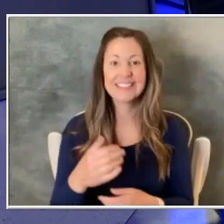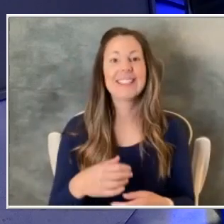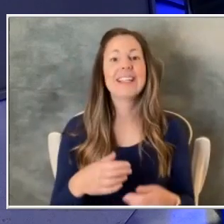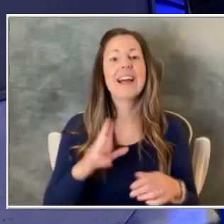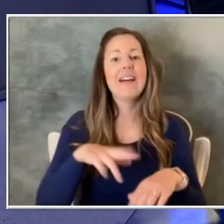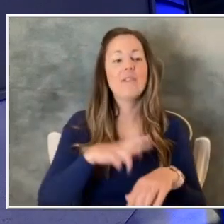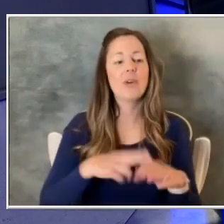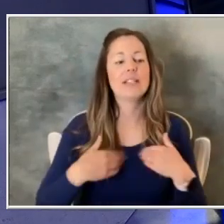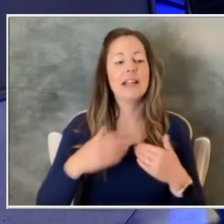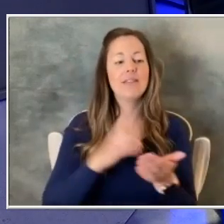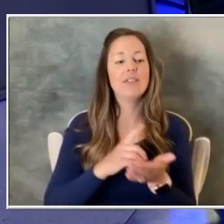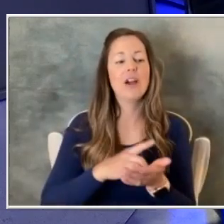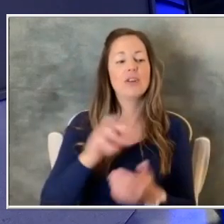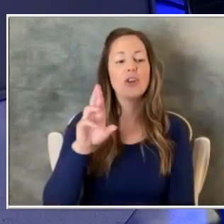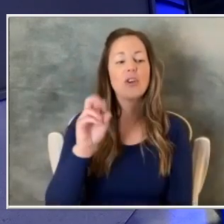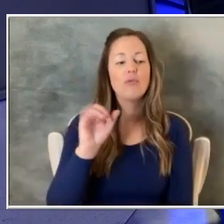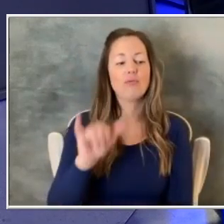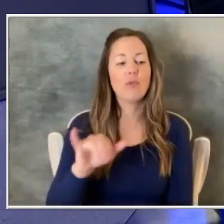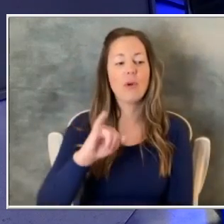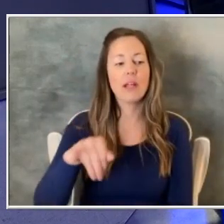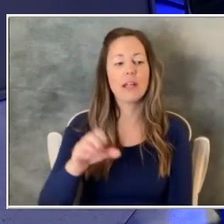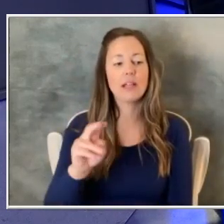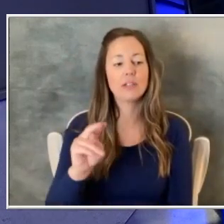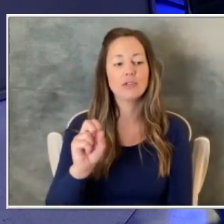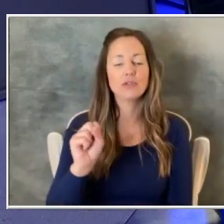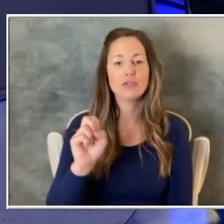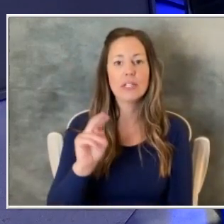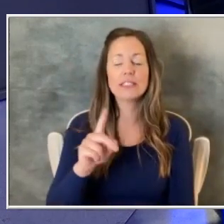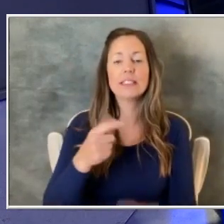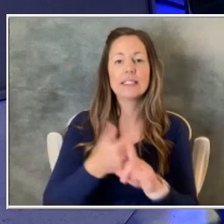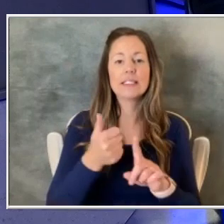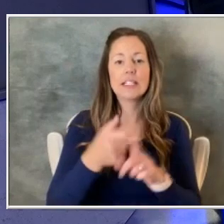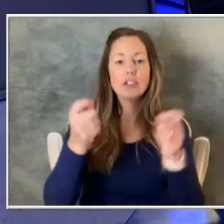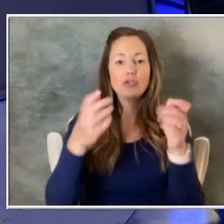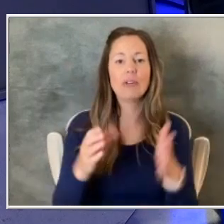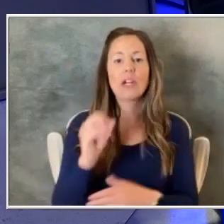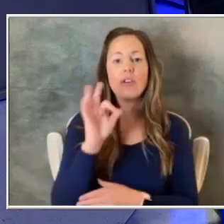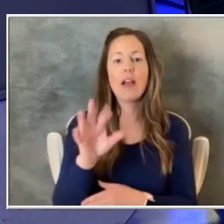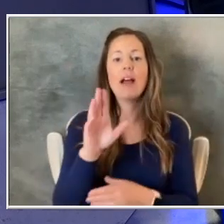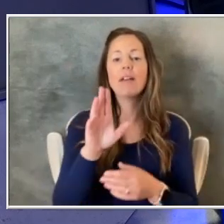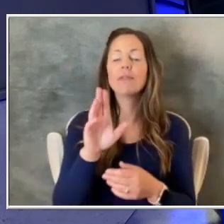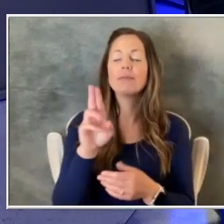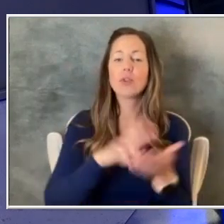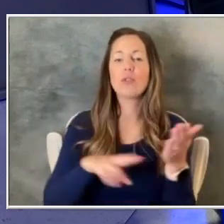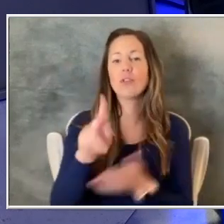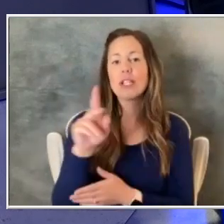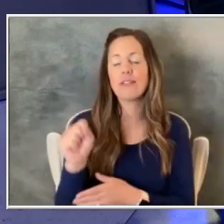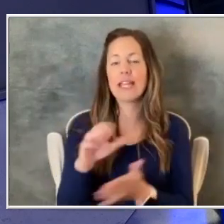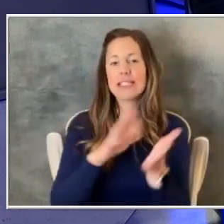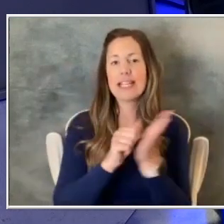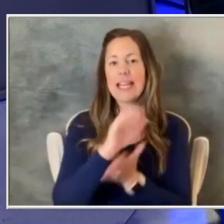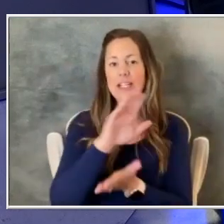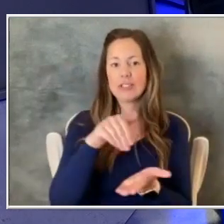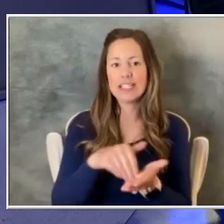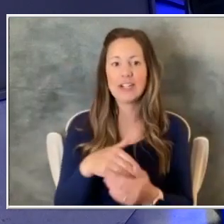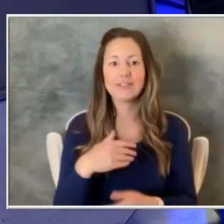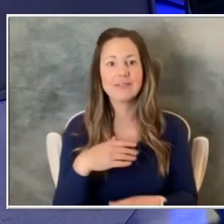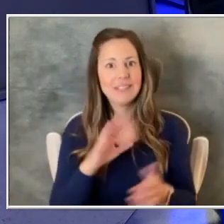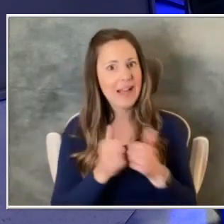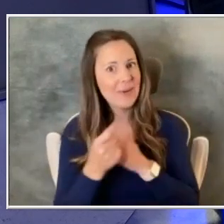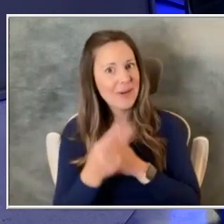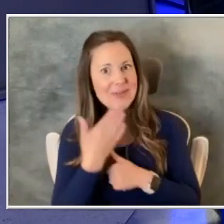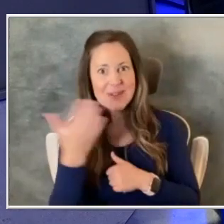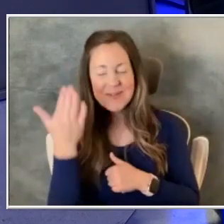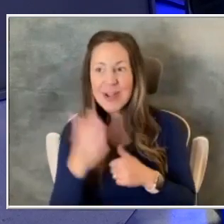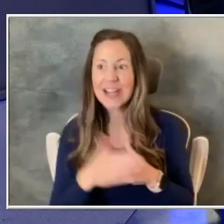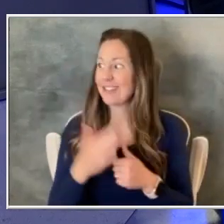Roy Jensen, Vice Chancellor and Director of the University of Kansas Cancer Center. Good morning. How are you? We are good. Good to have you front and center with